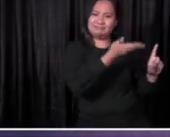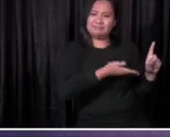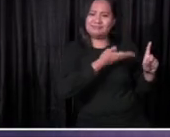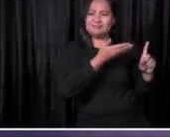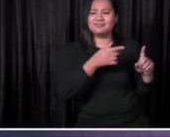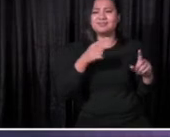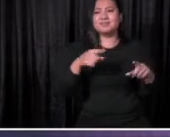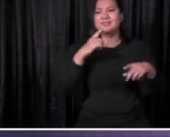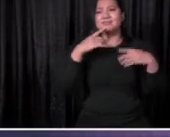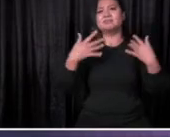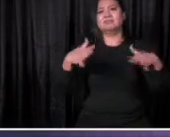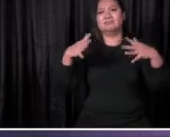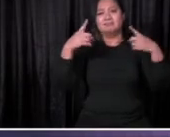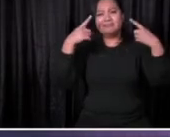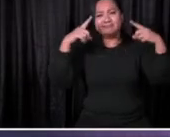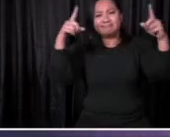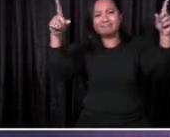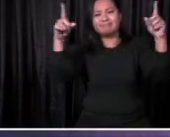accomplishment.